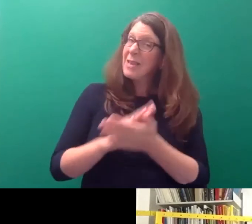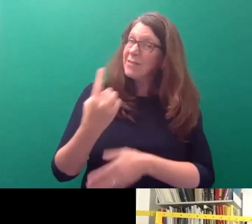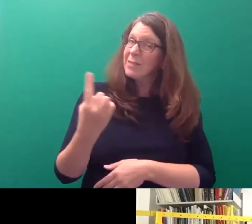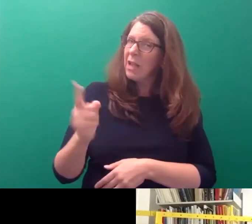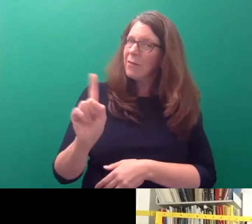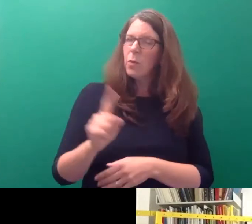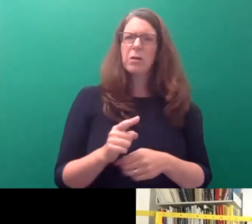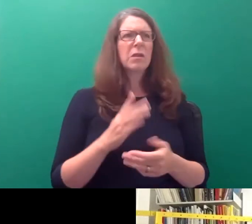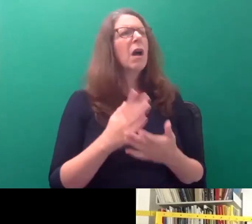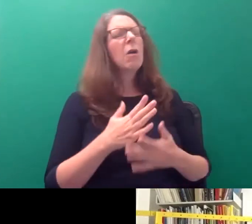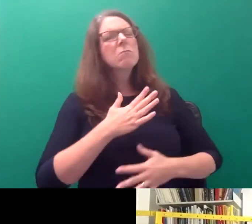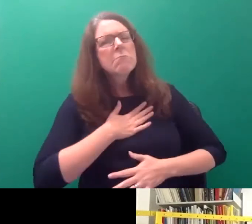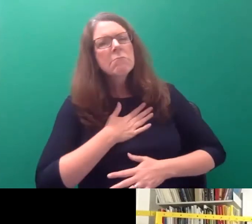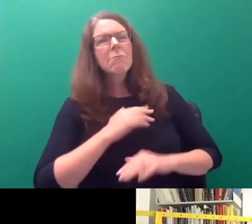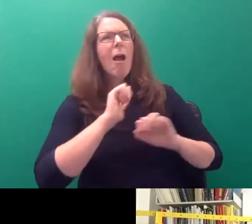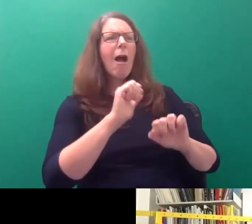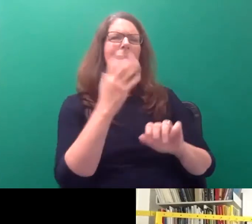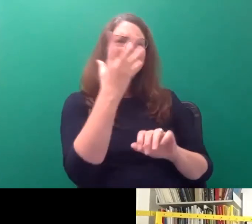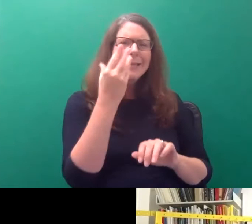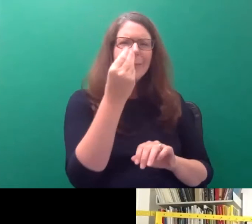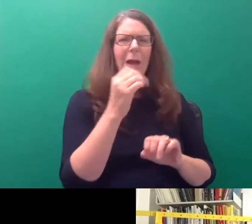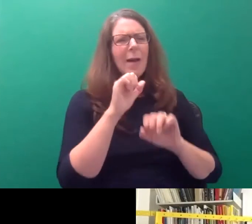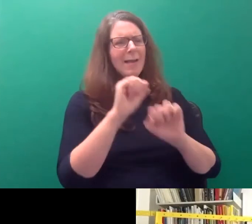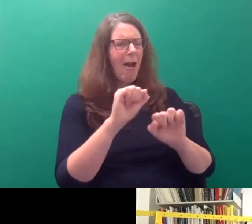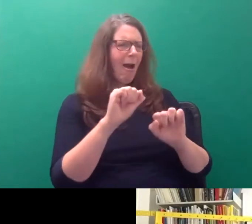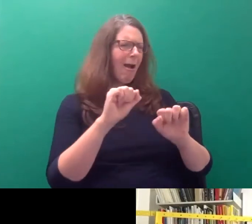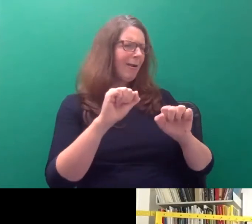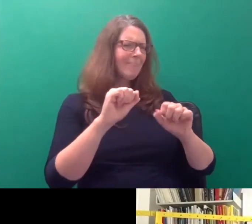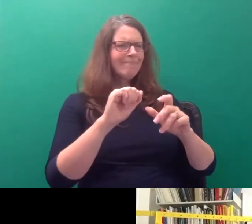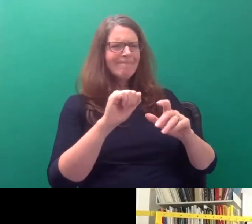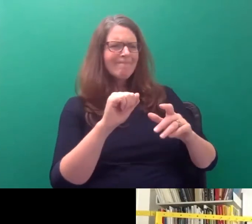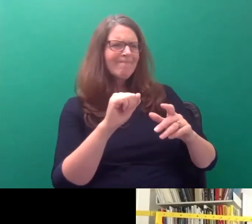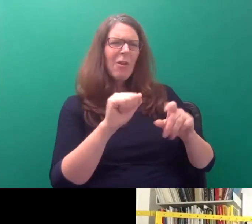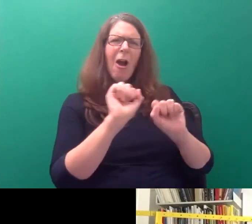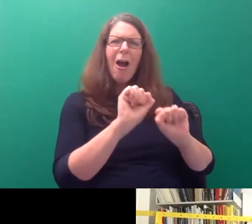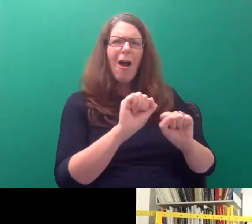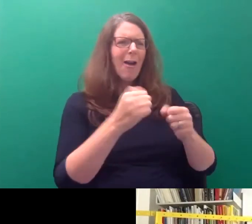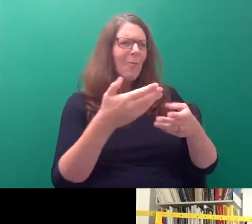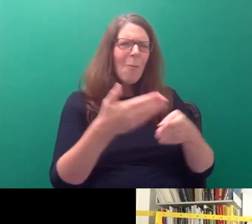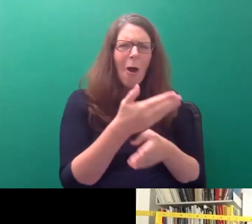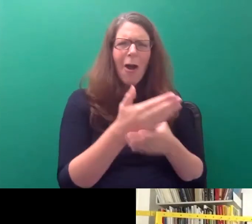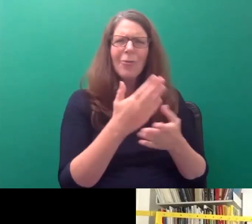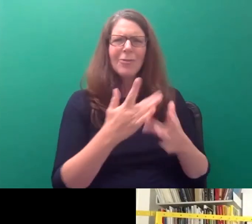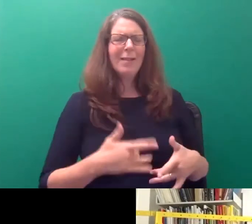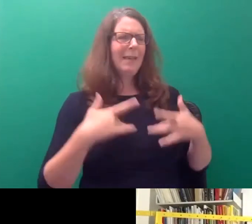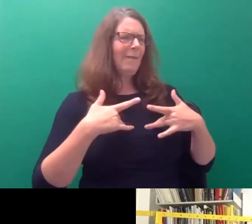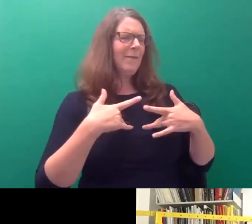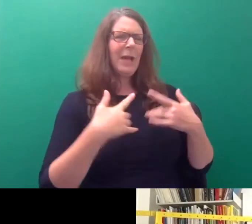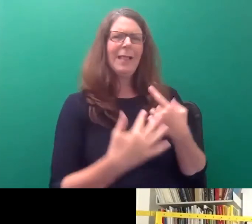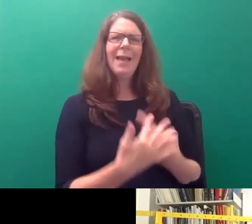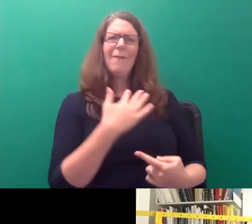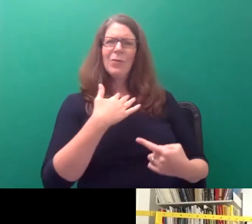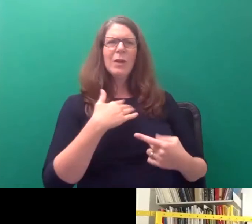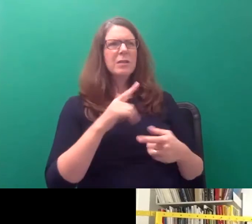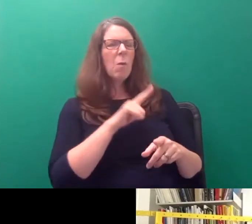spirit and her world and universe. It's always been incredibly inspiring. I think it's just that that real energy and sense of